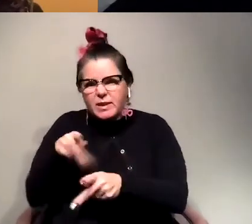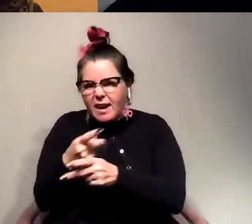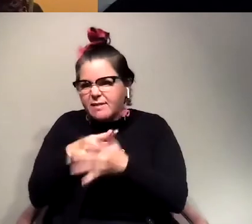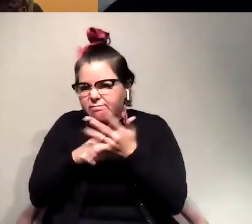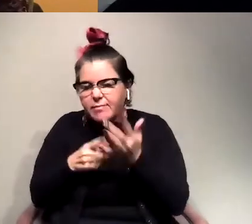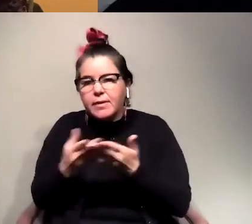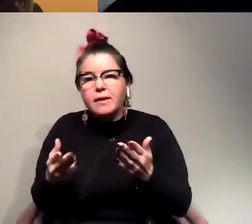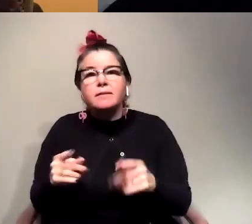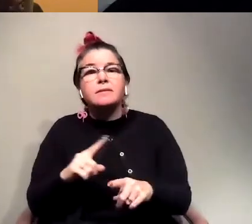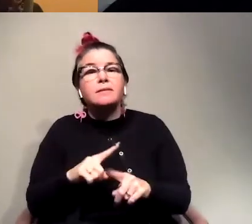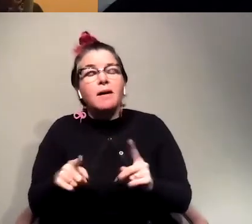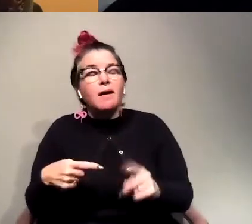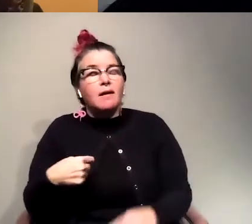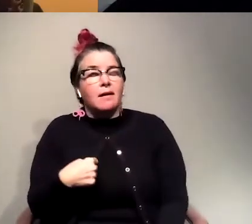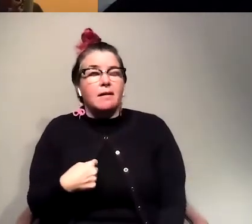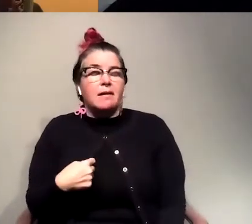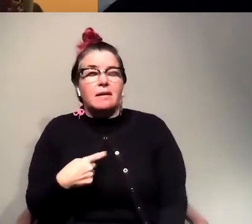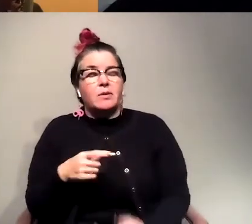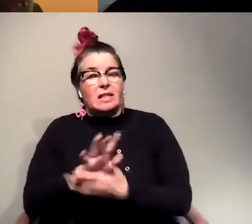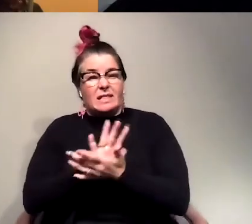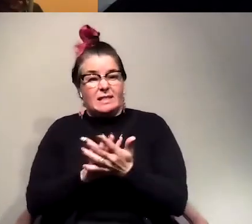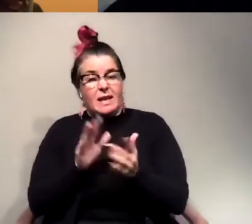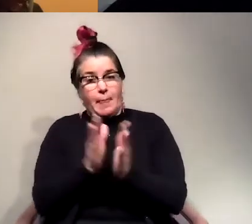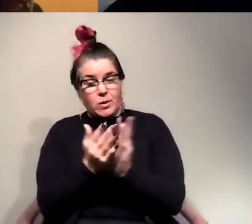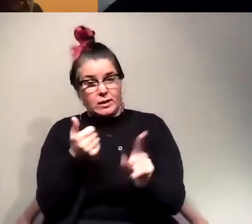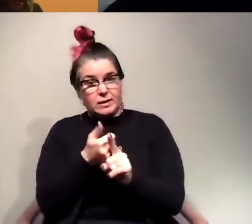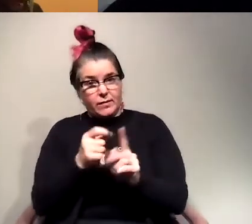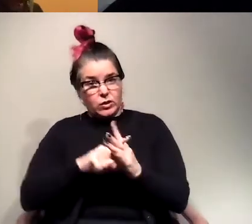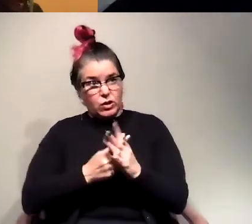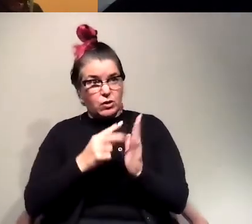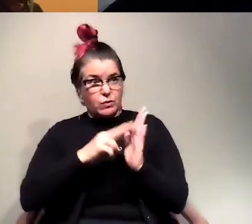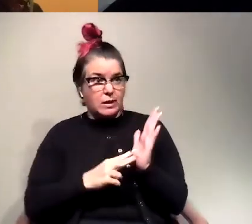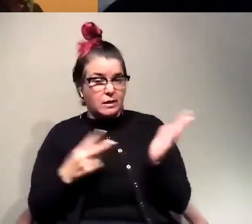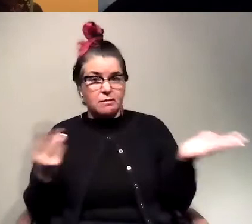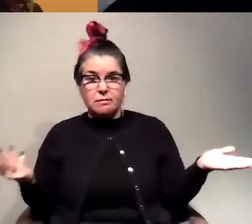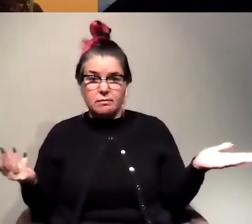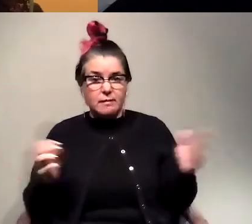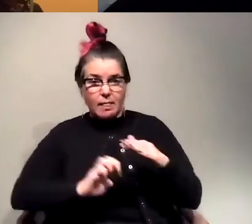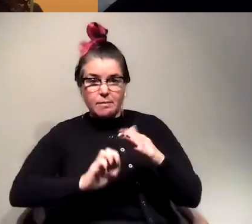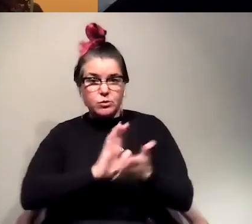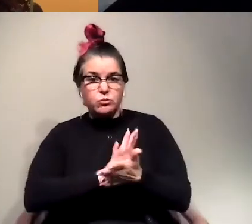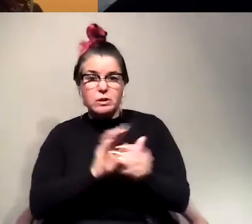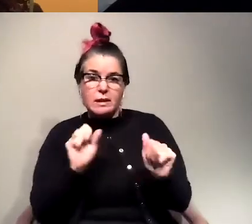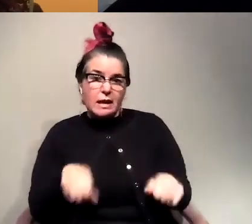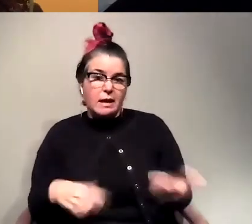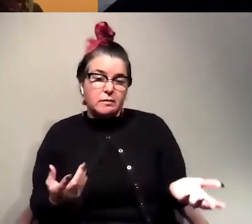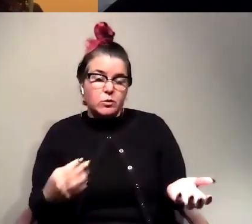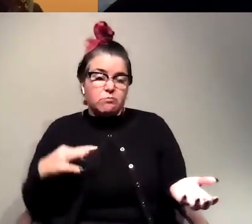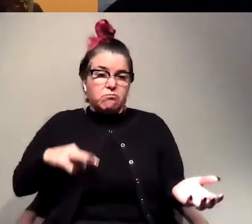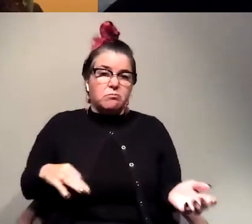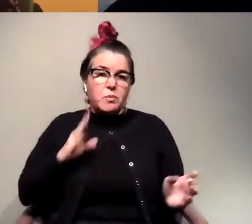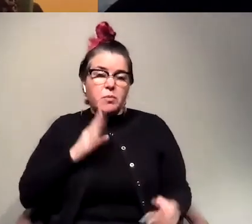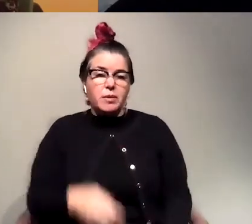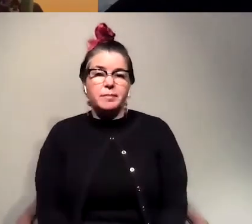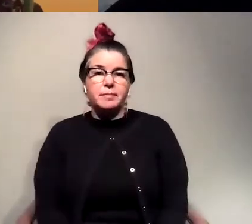but it's designed so that you could start reading it in elementary school and still get some stuff out of it. And then I've